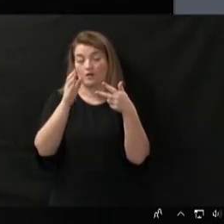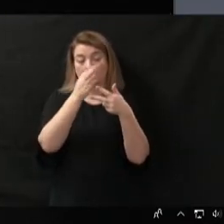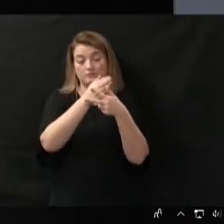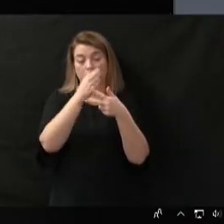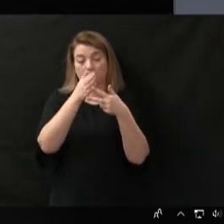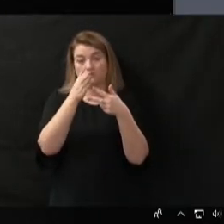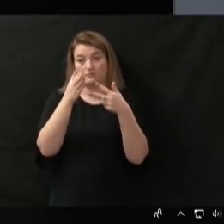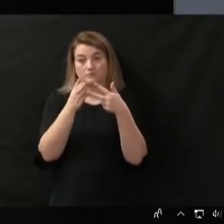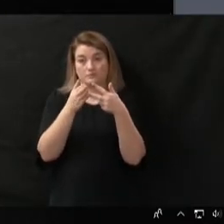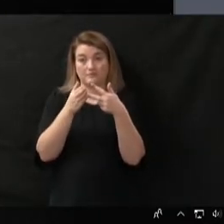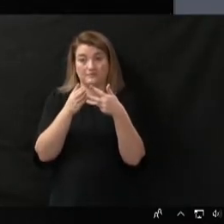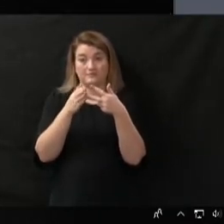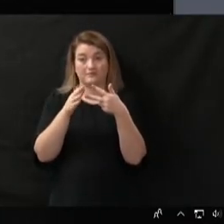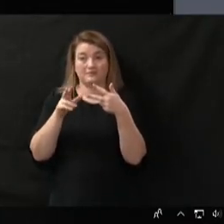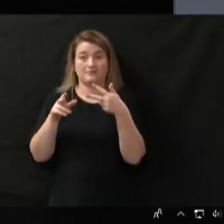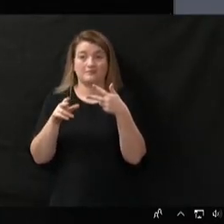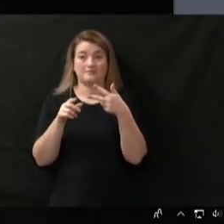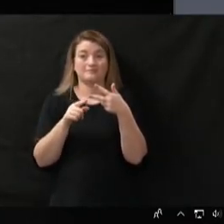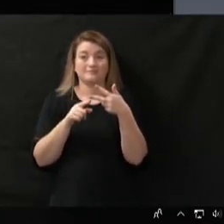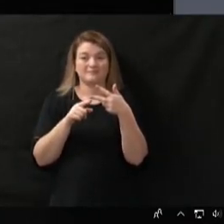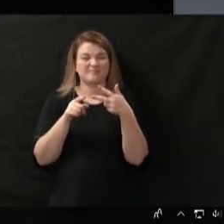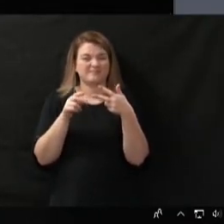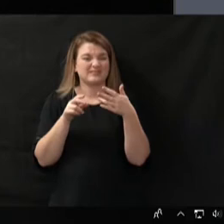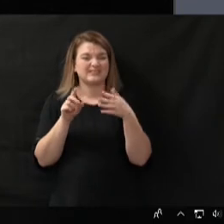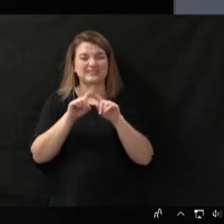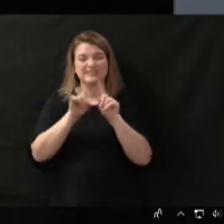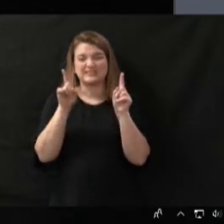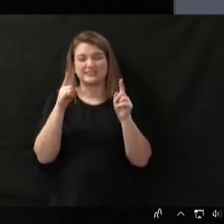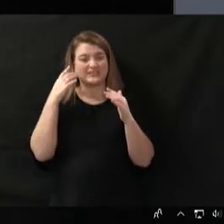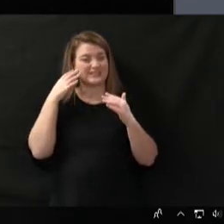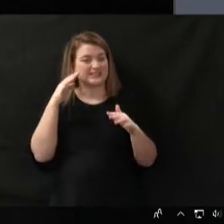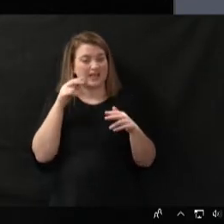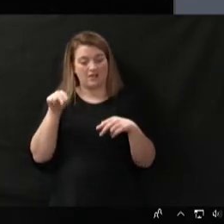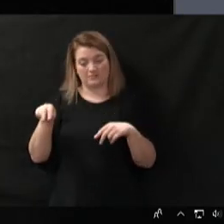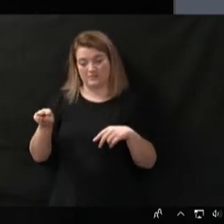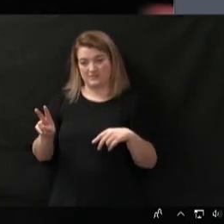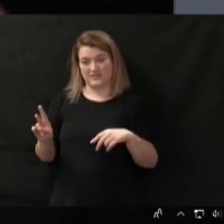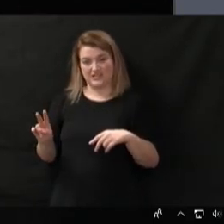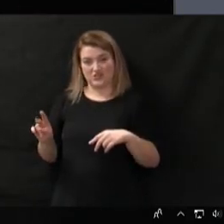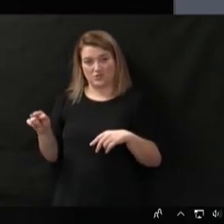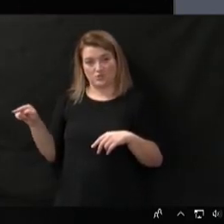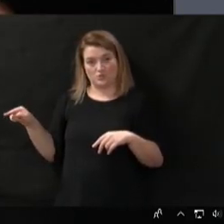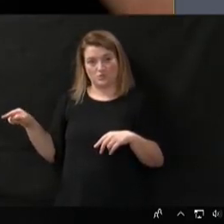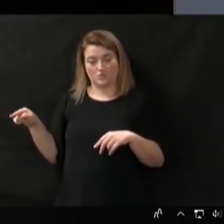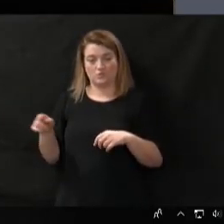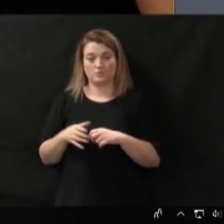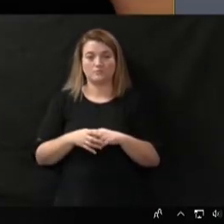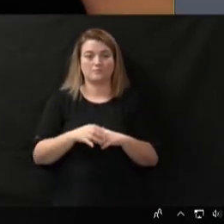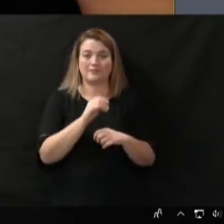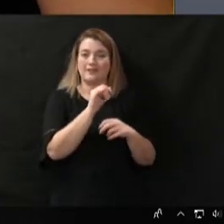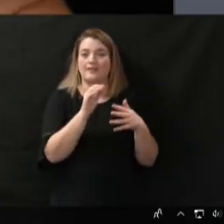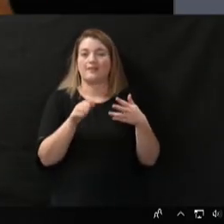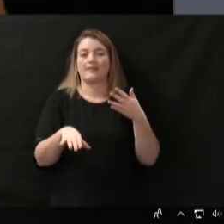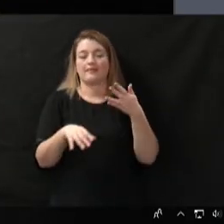two are different sounds. And then I would do